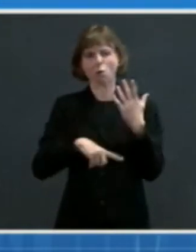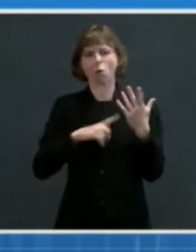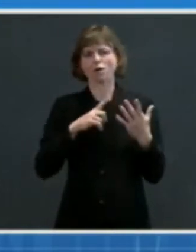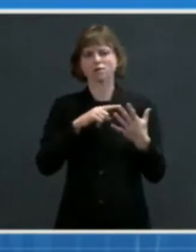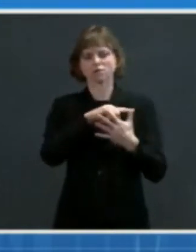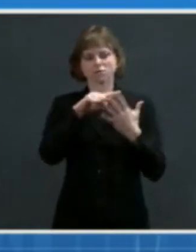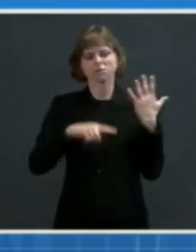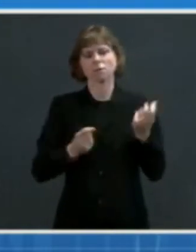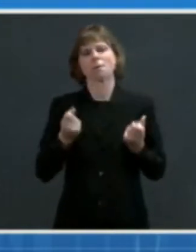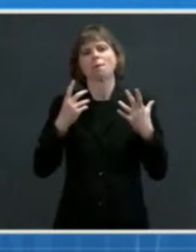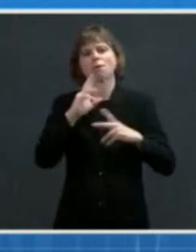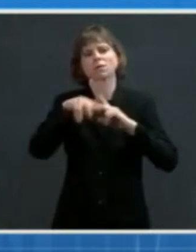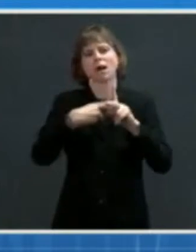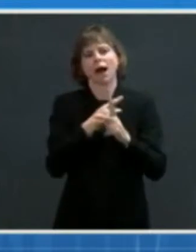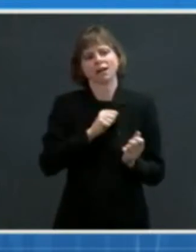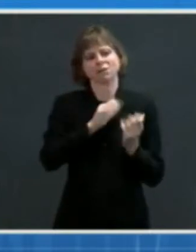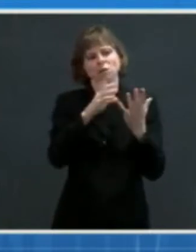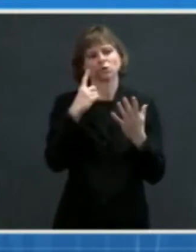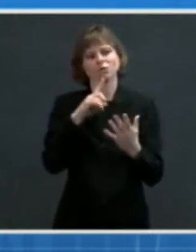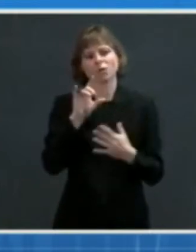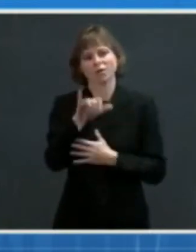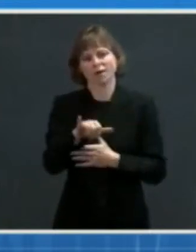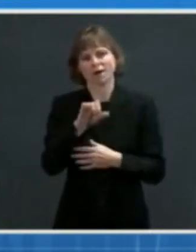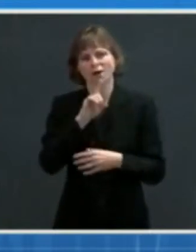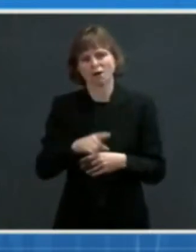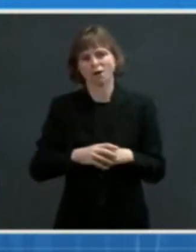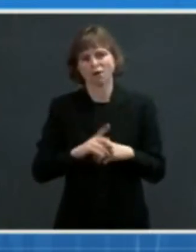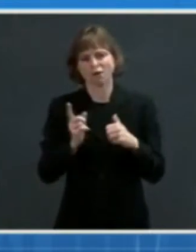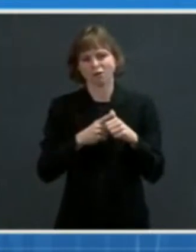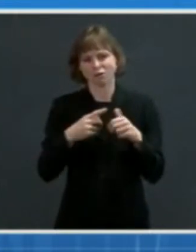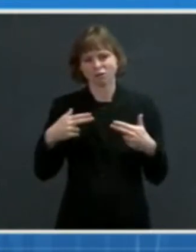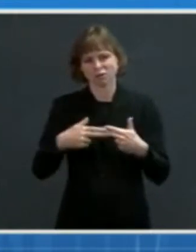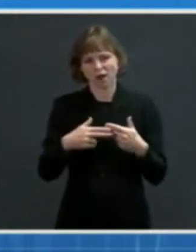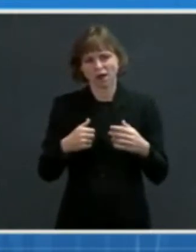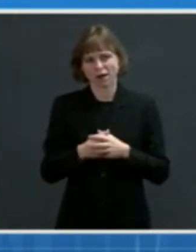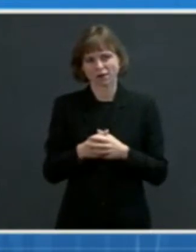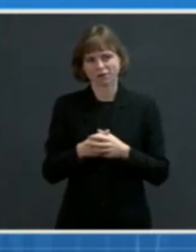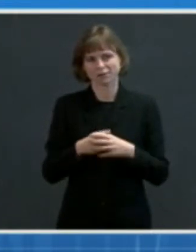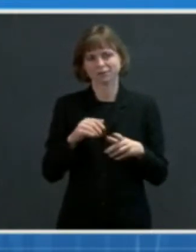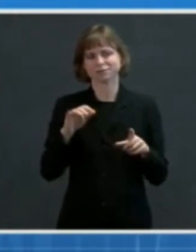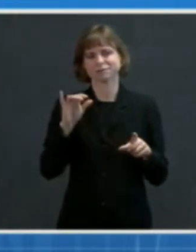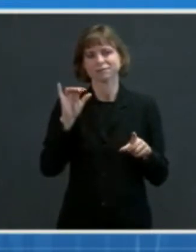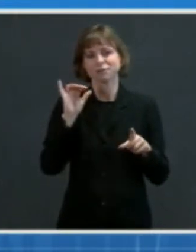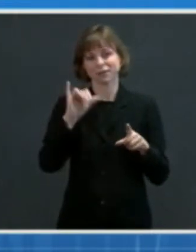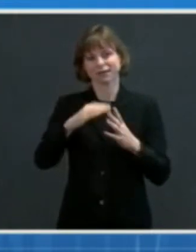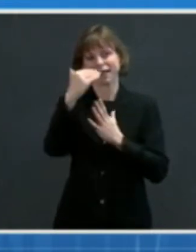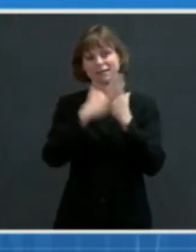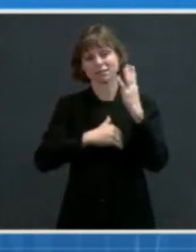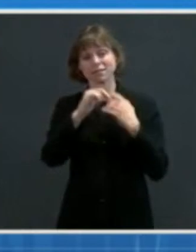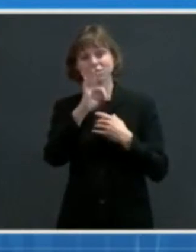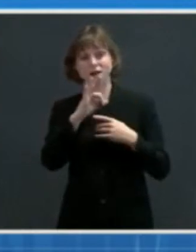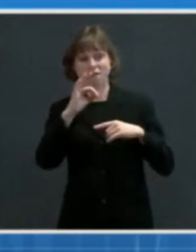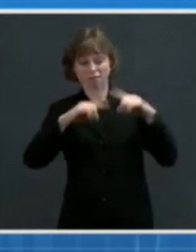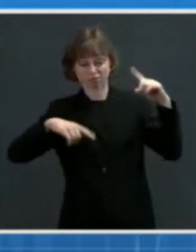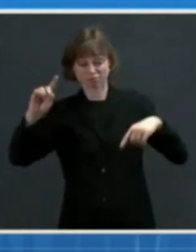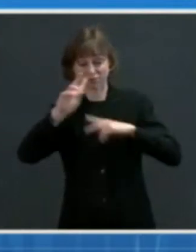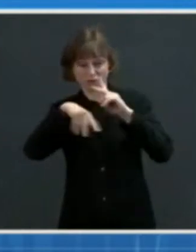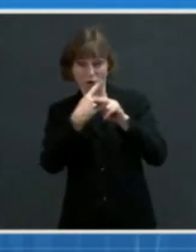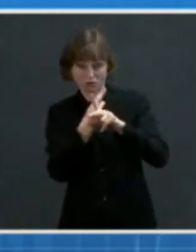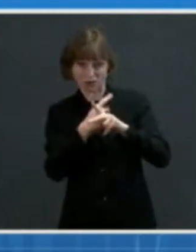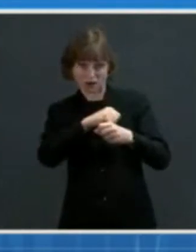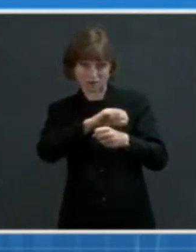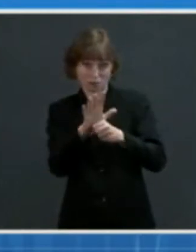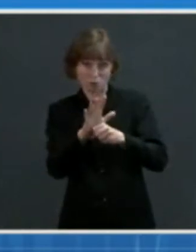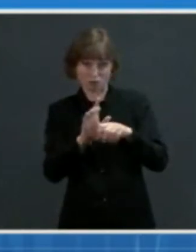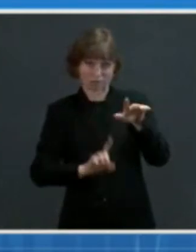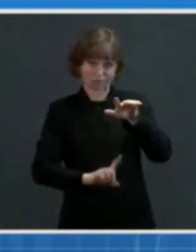towards addressing these are. If I could have the first slide. This is a list of the variants that we have been discussing over the last